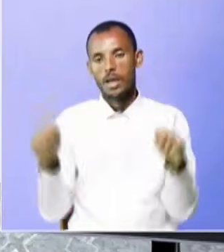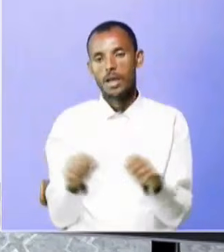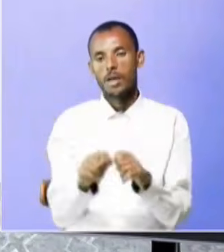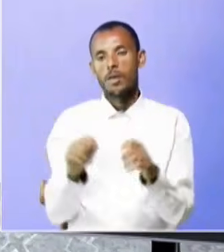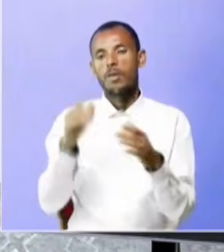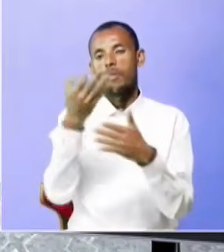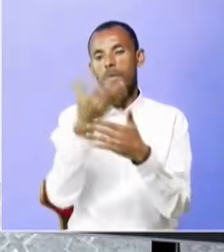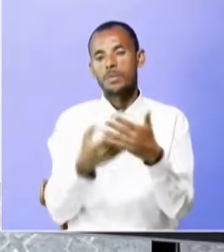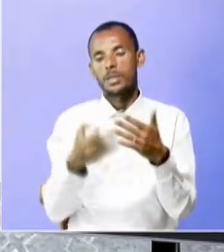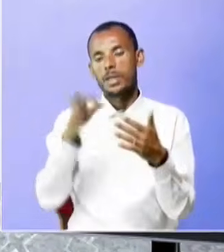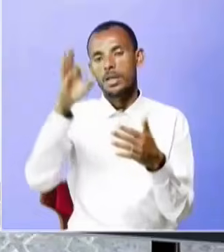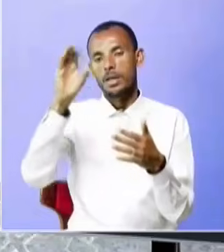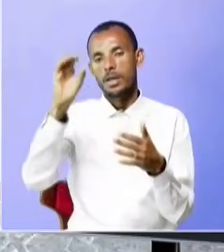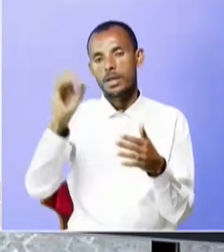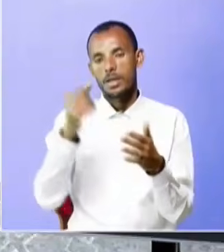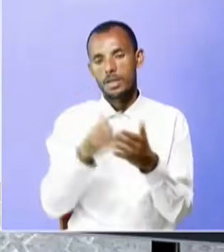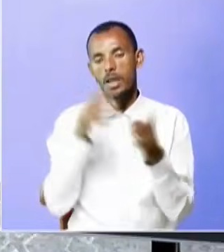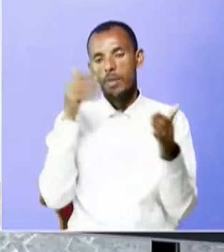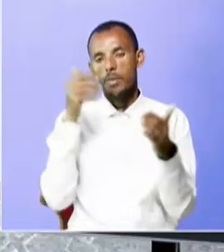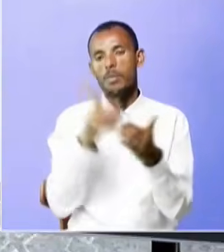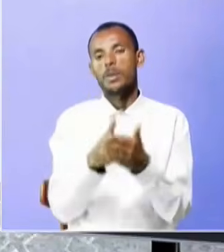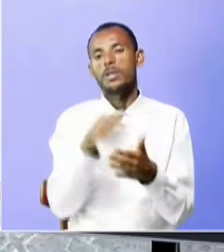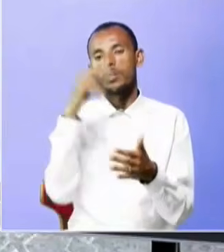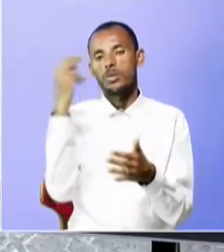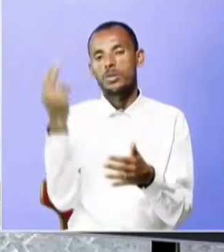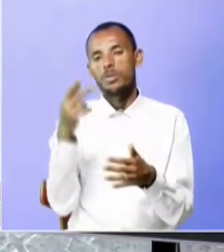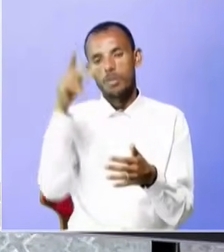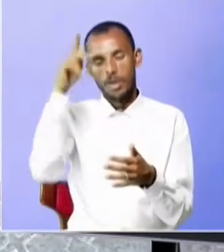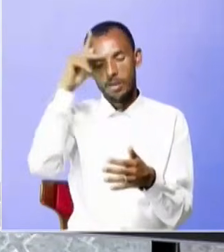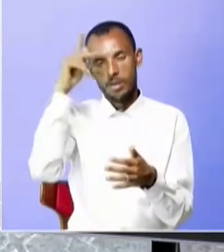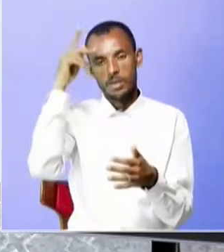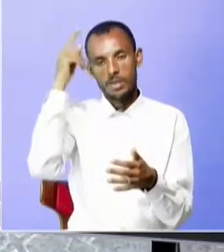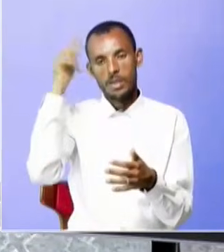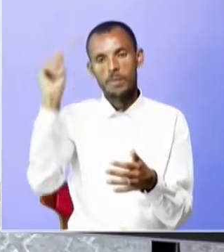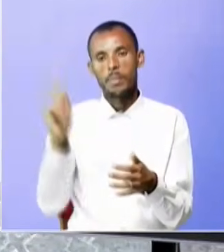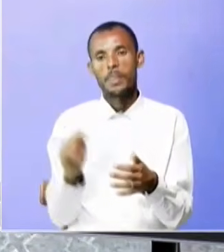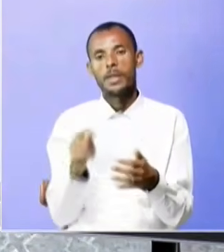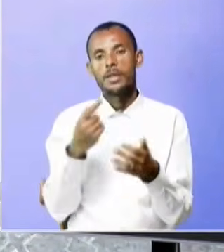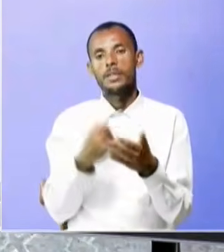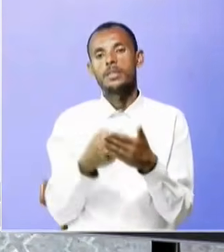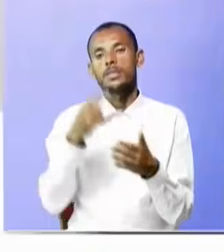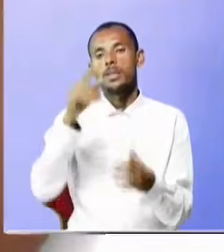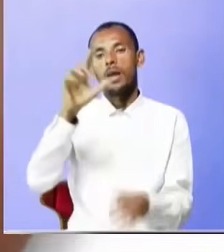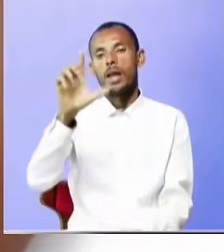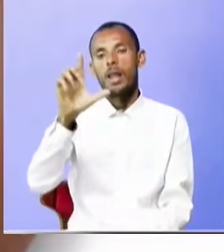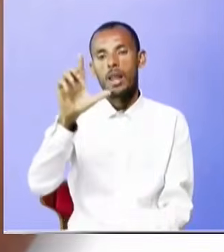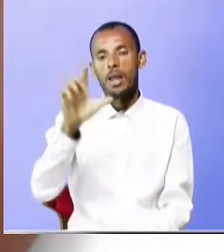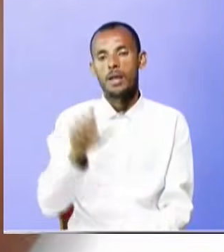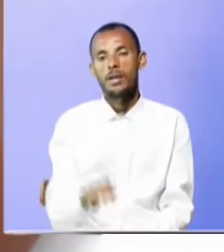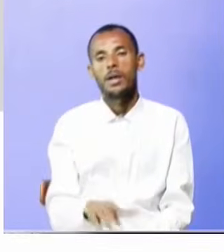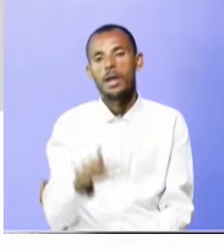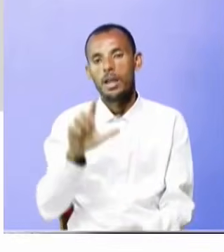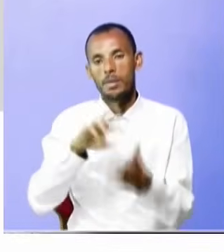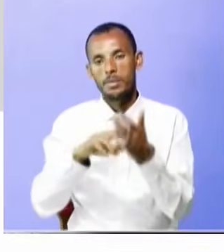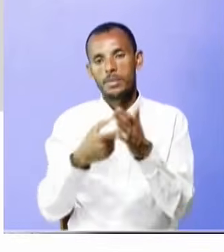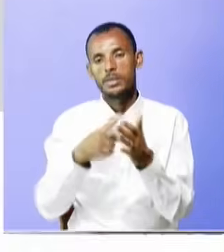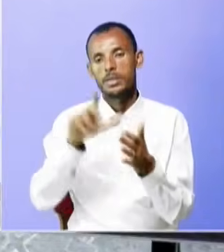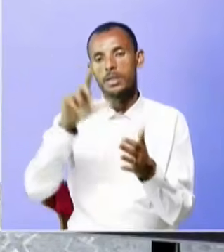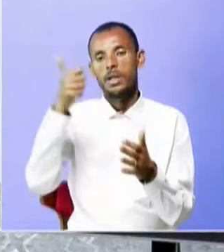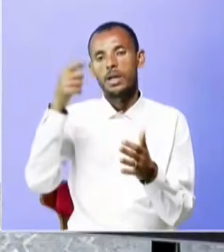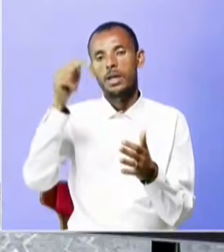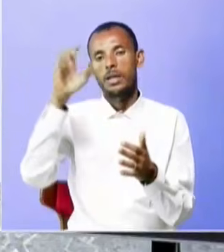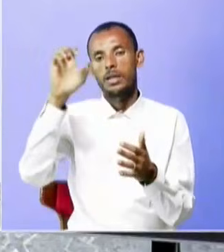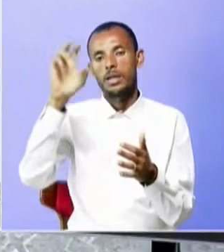90 degree, it's appropriate to use Pythagoras theorem. Say this is L, okay? If you say this